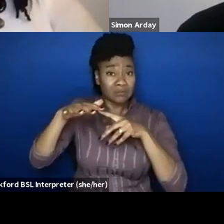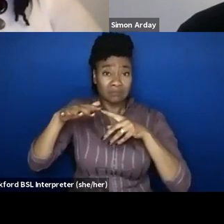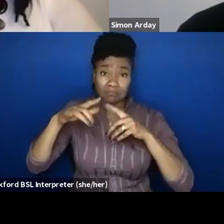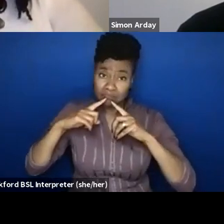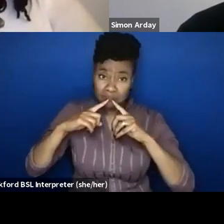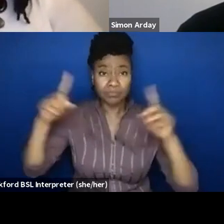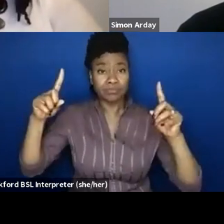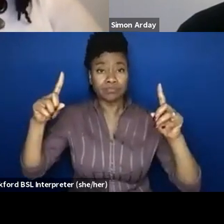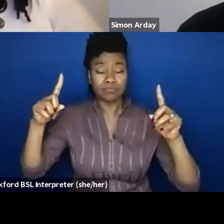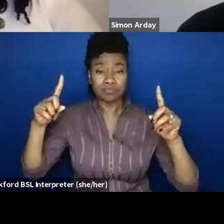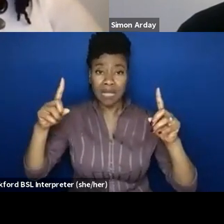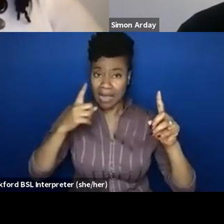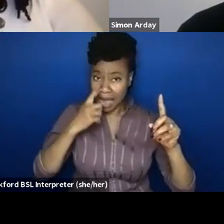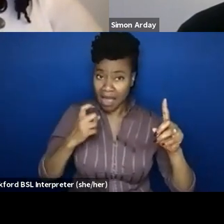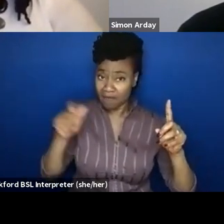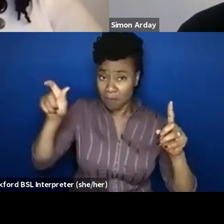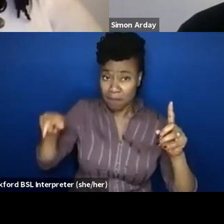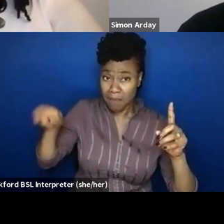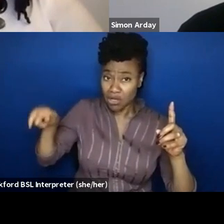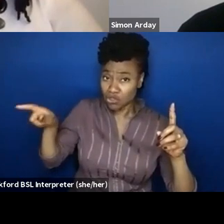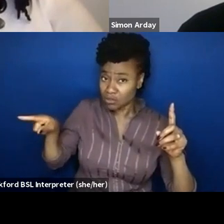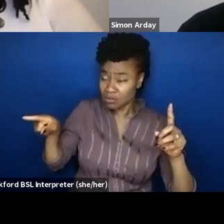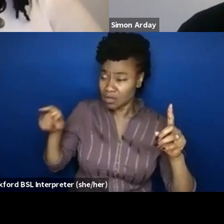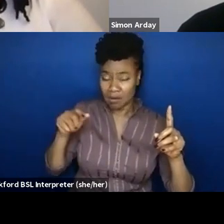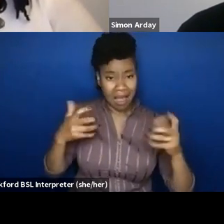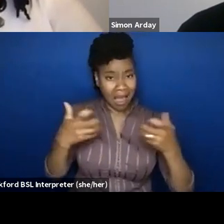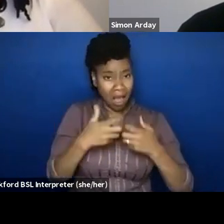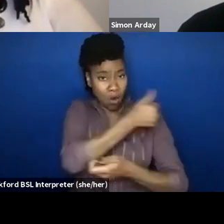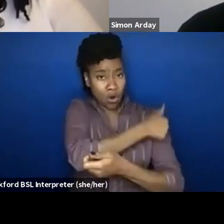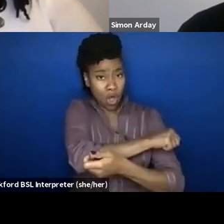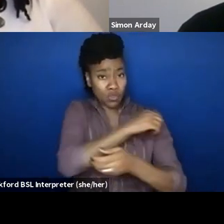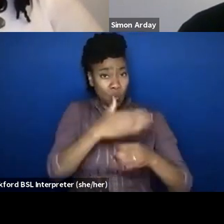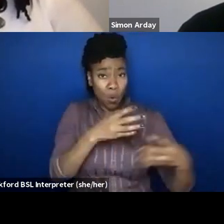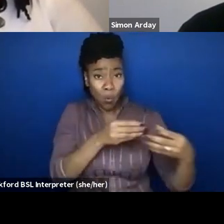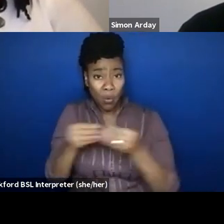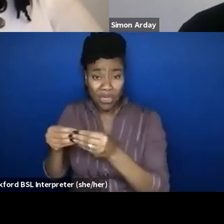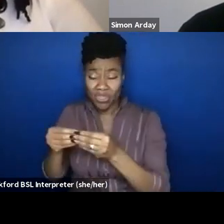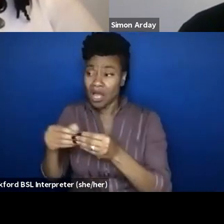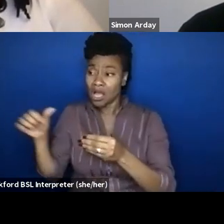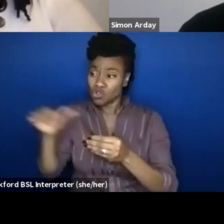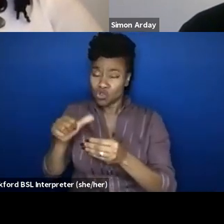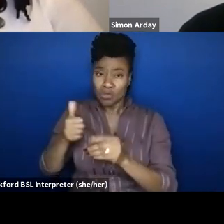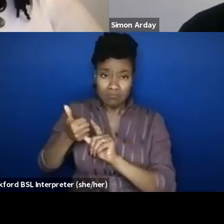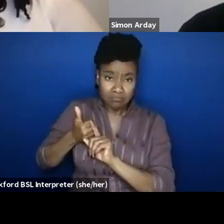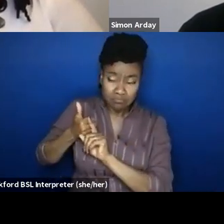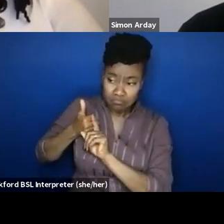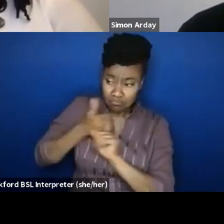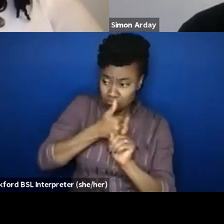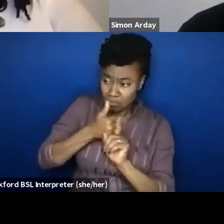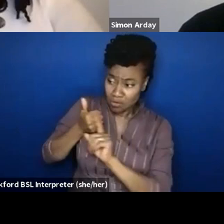can advocate for different working practices, and not face retribution